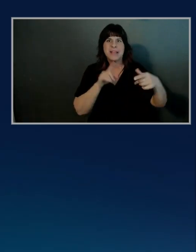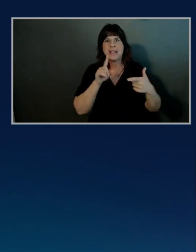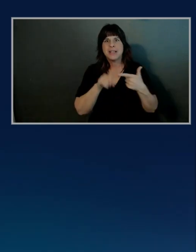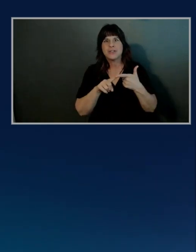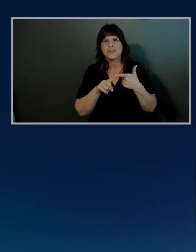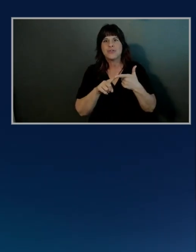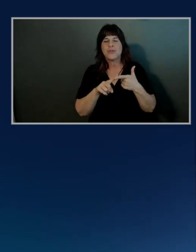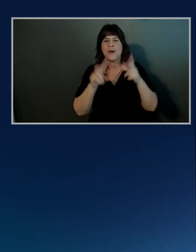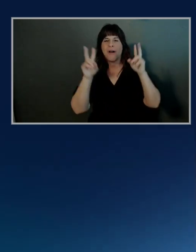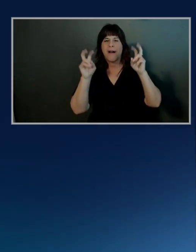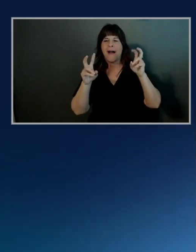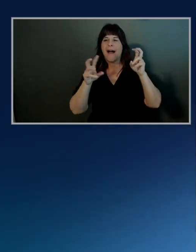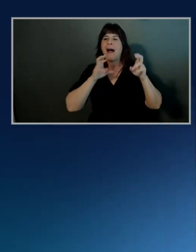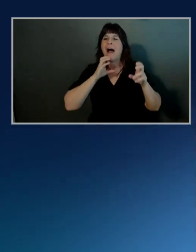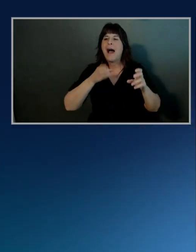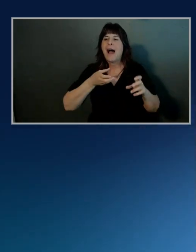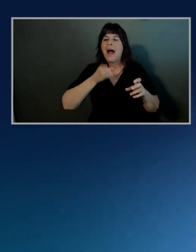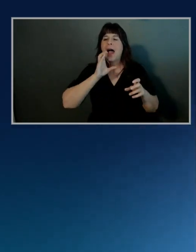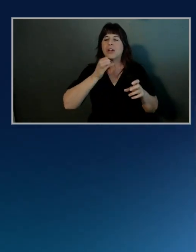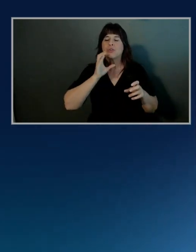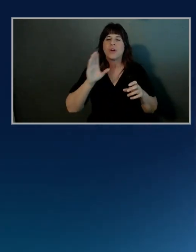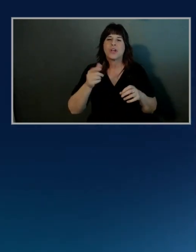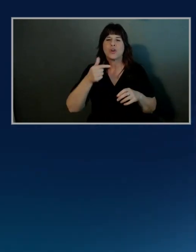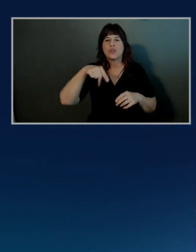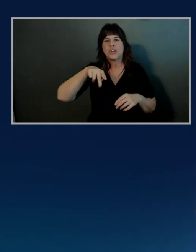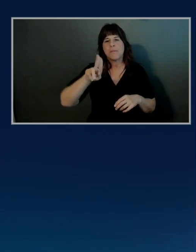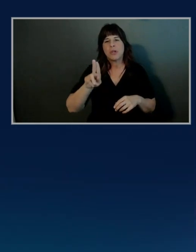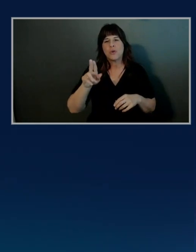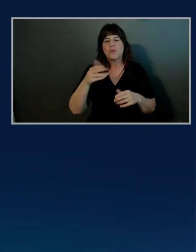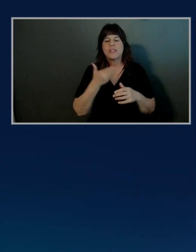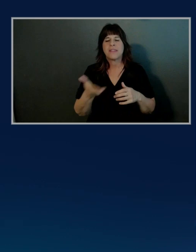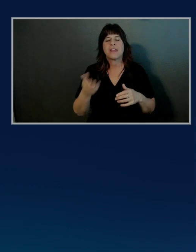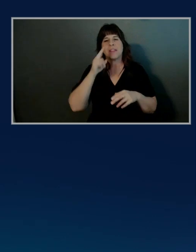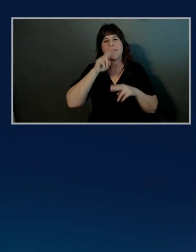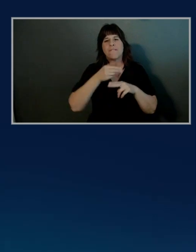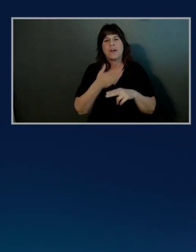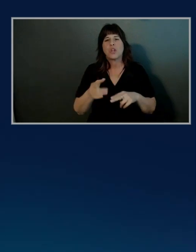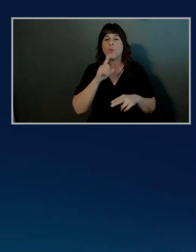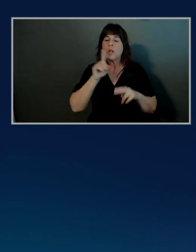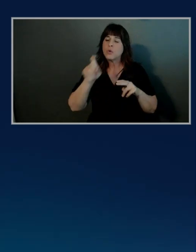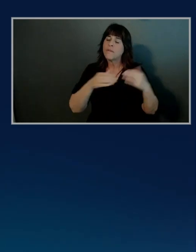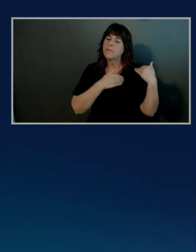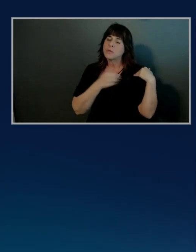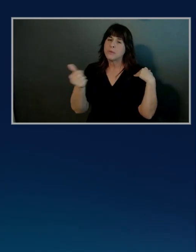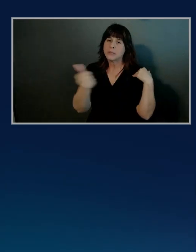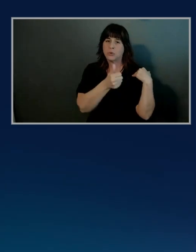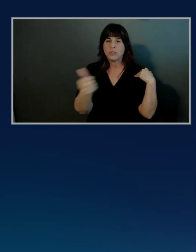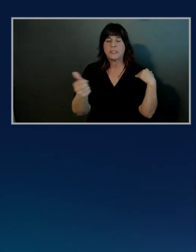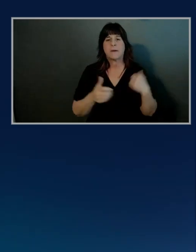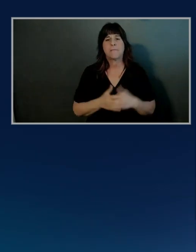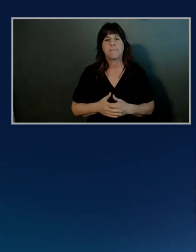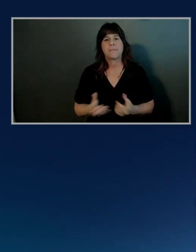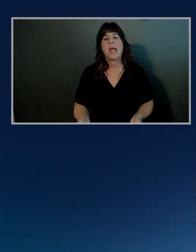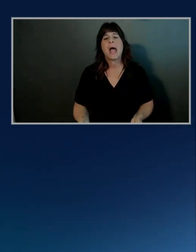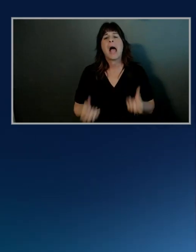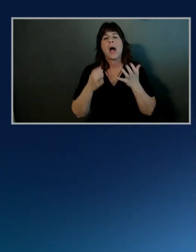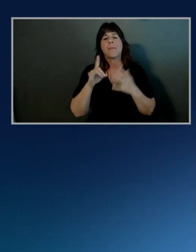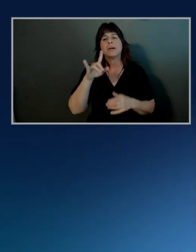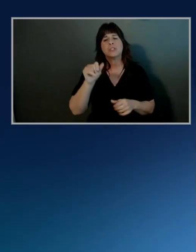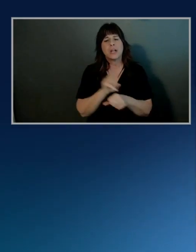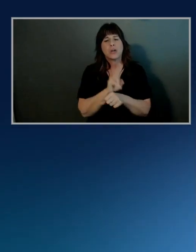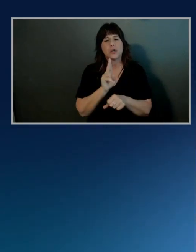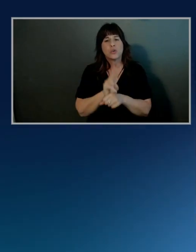your GPUs and all that fun stuff, you also need to be quite responsible yourself. How much data are you using? Are you using too